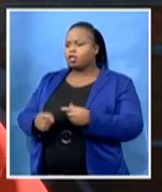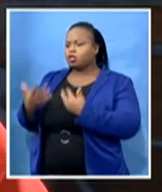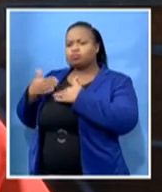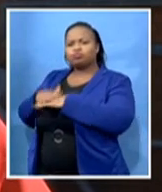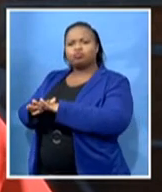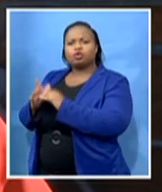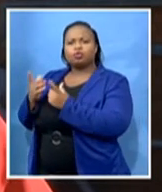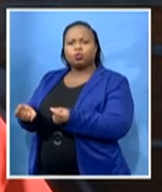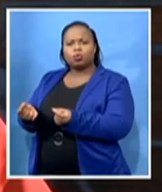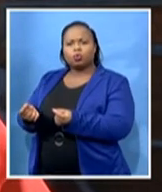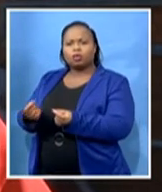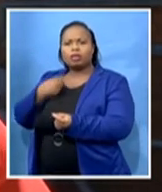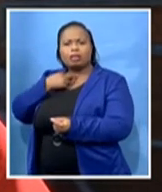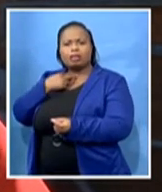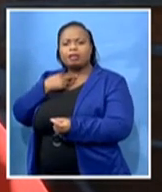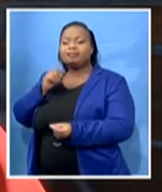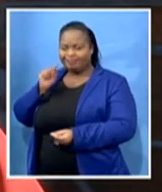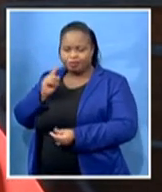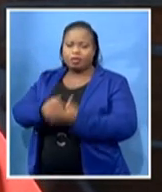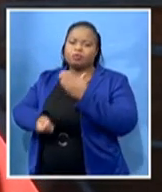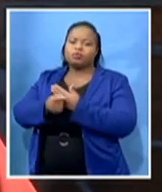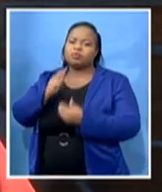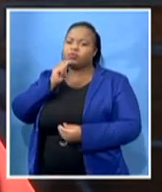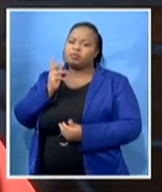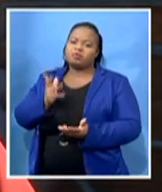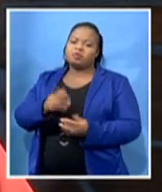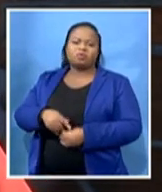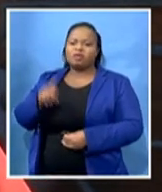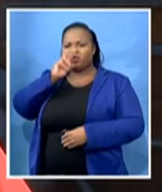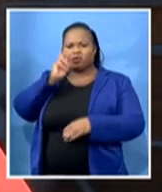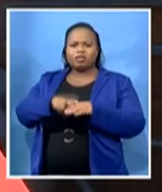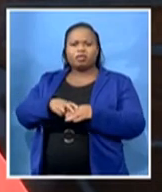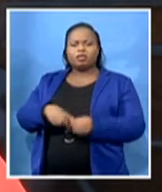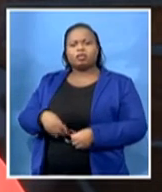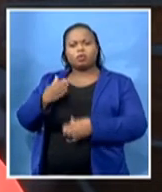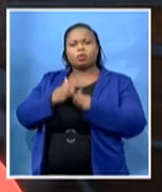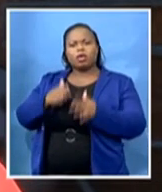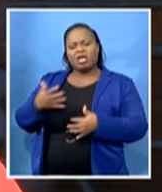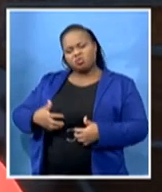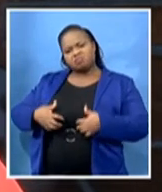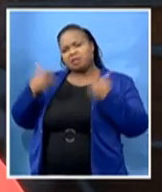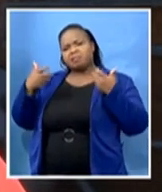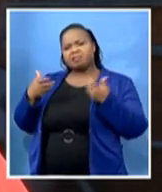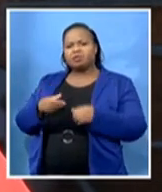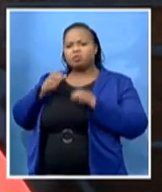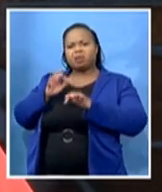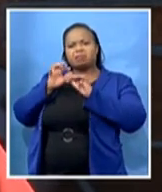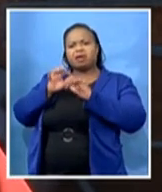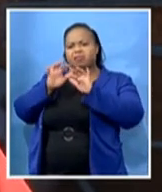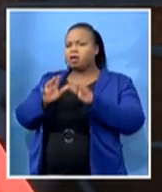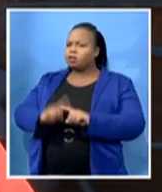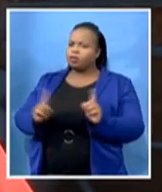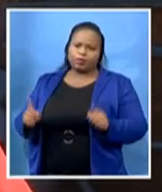really unnecessary for them to wait for the workers to explode and take to an industrial action instead of just